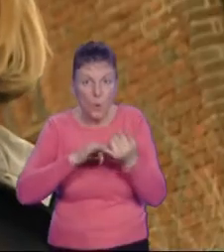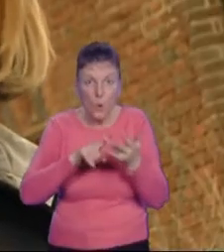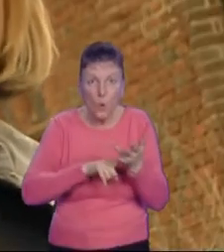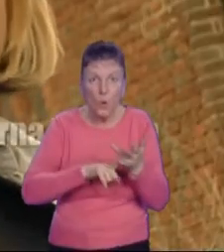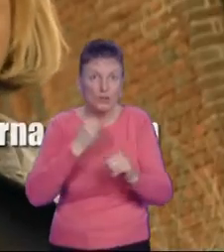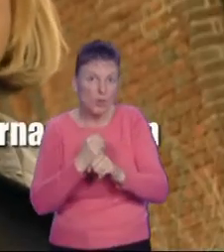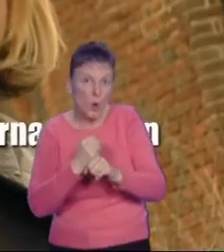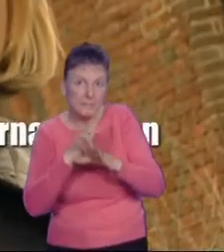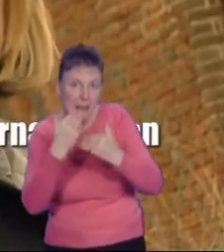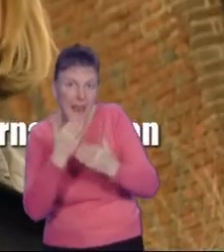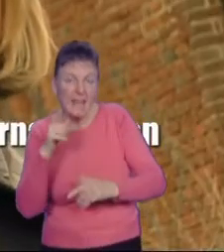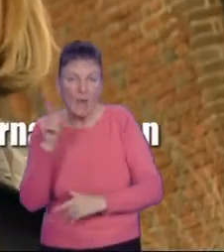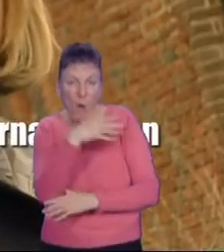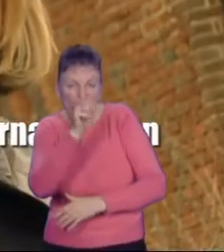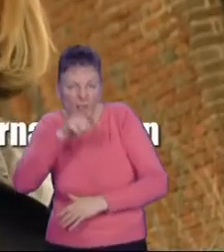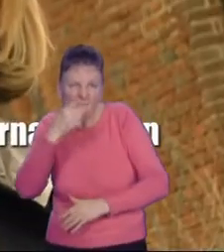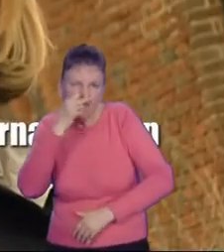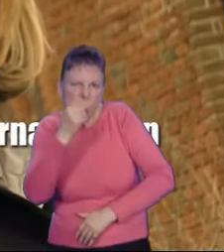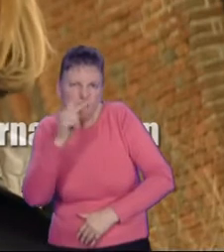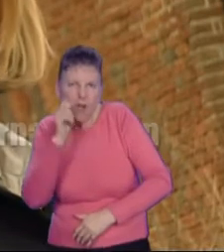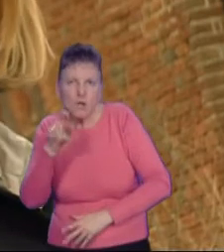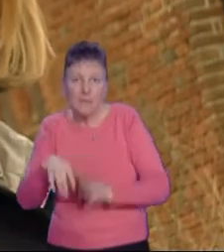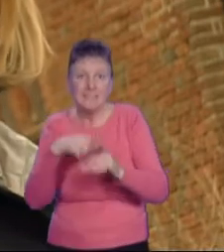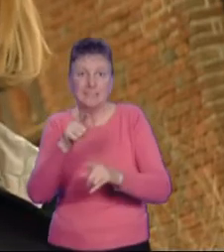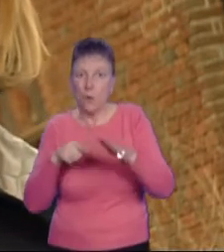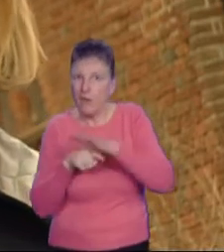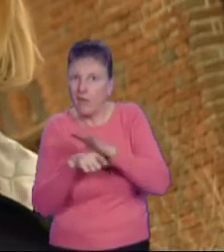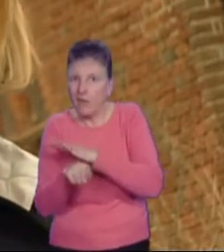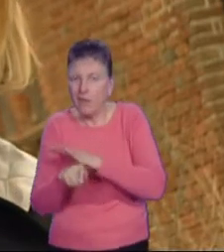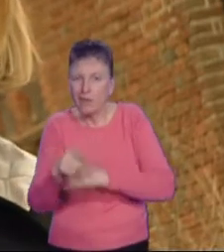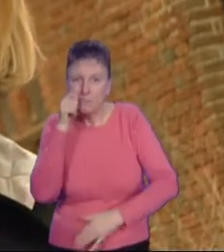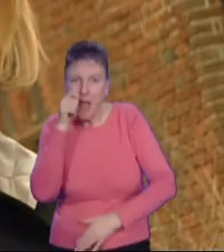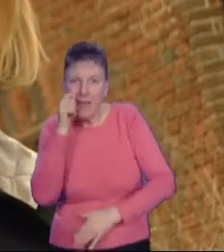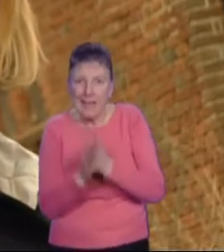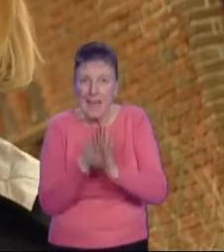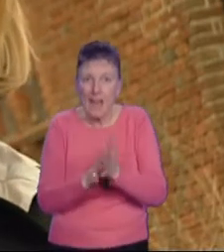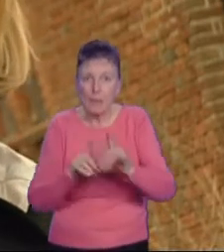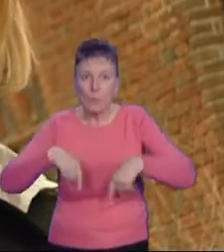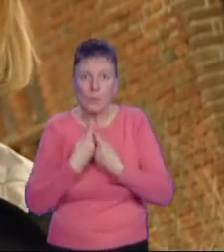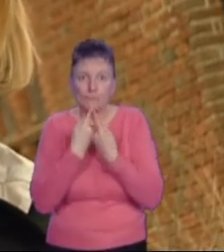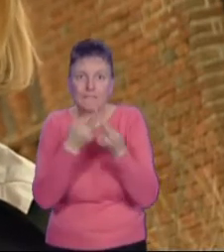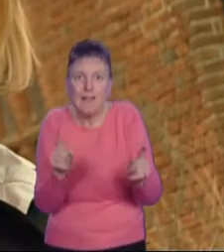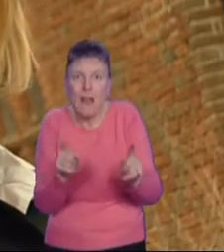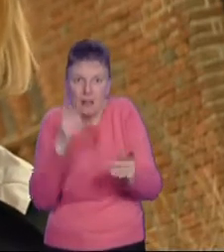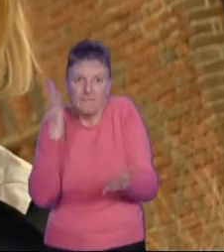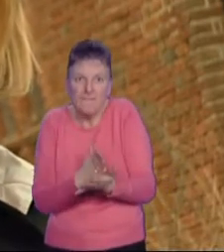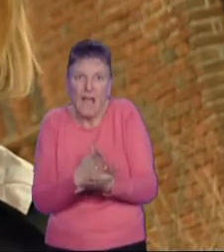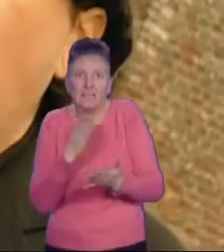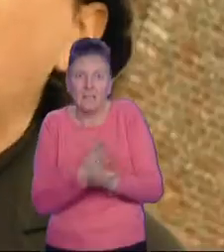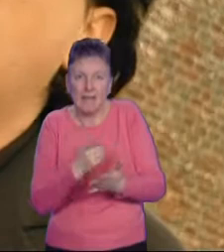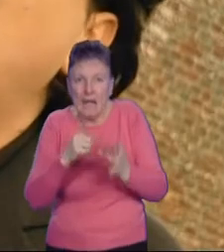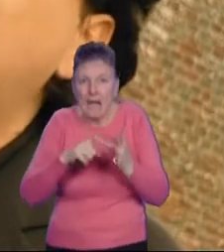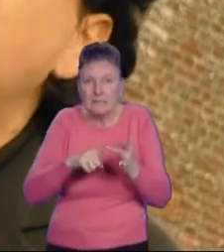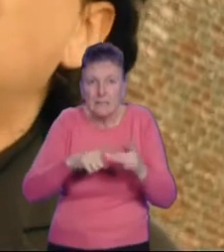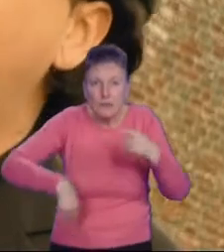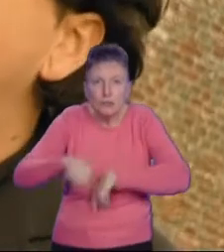This is your gateway to the real spying game as we reveal the facts about the intelligence services as told to us by the people who used to work for them.